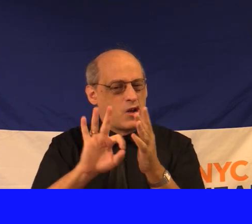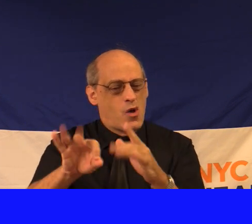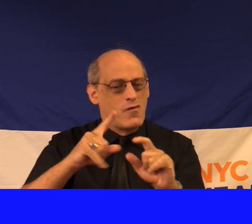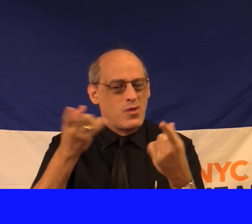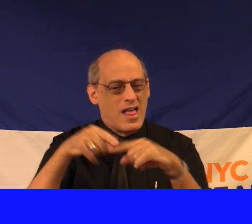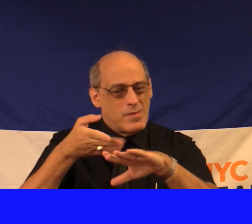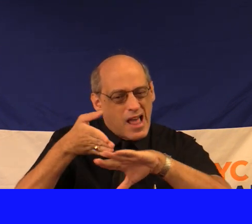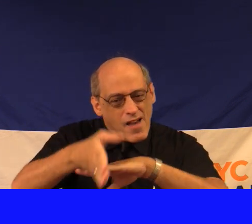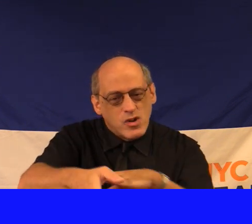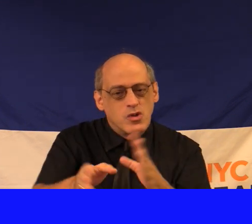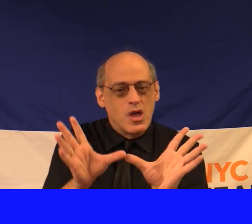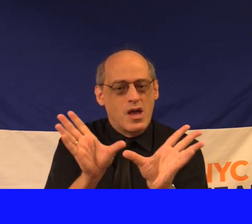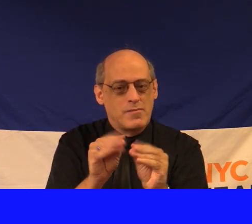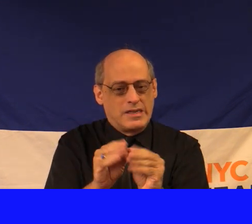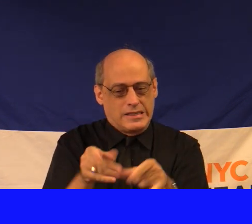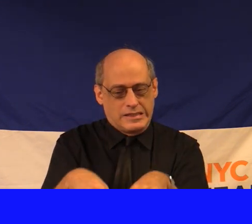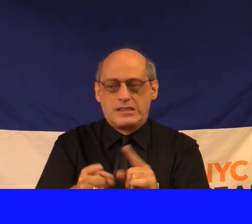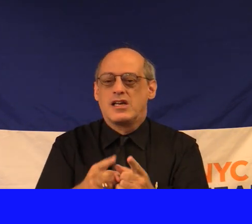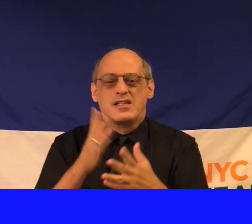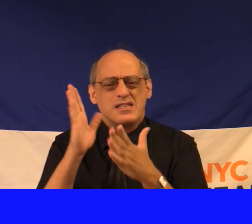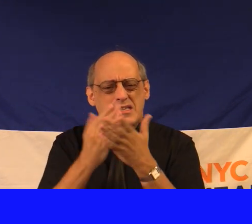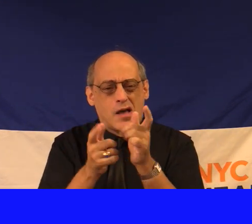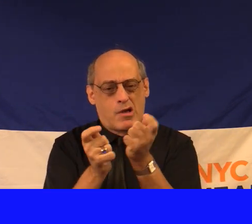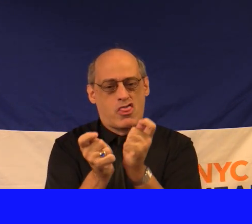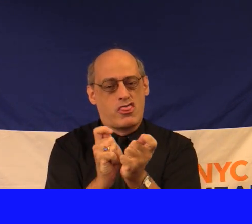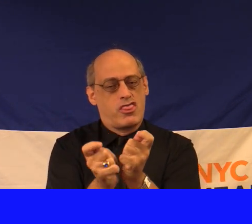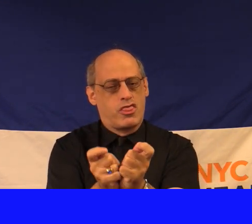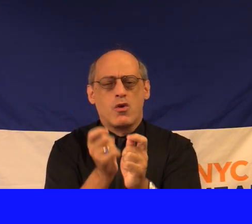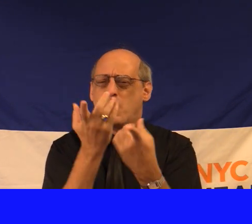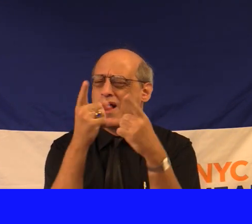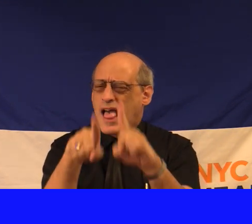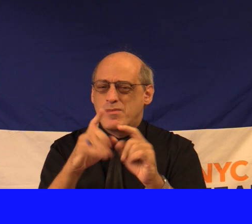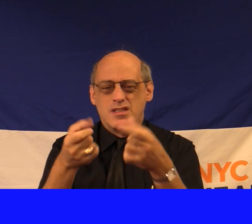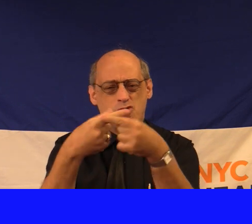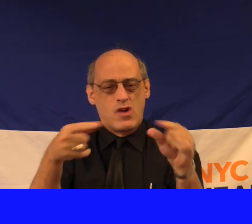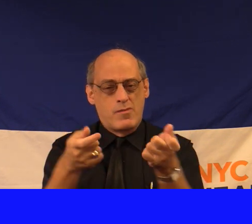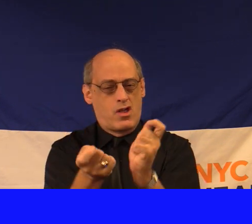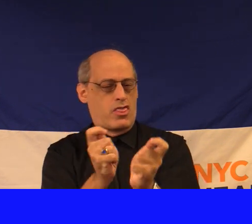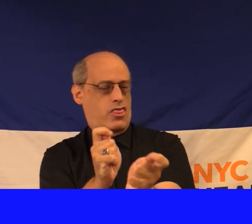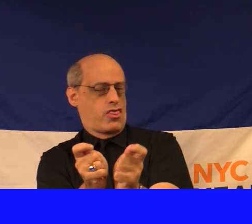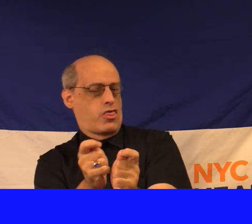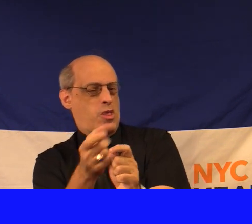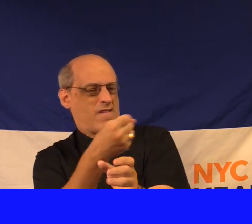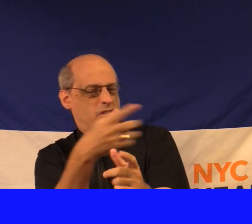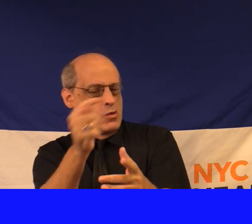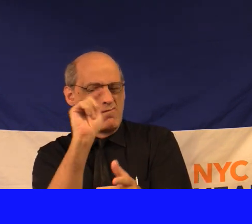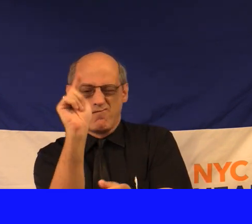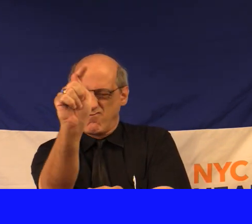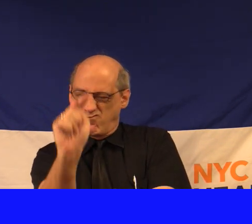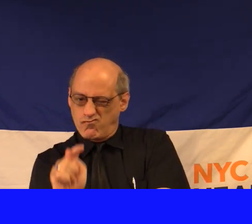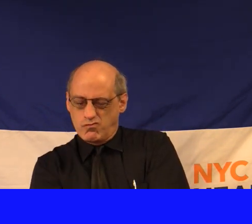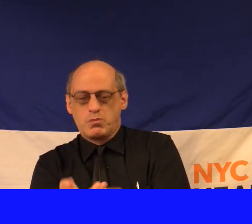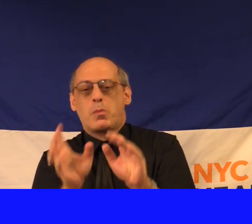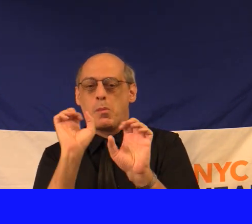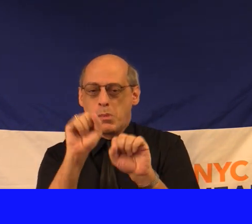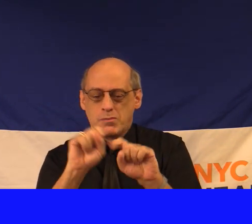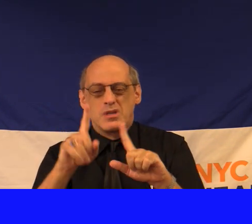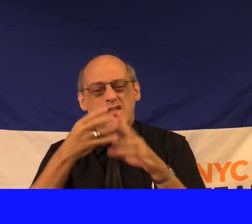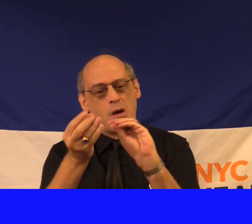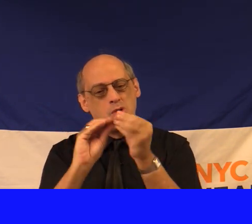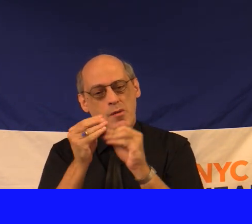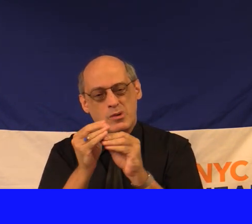meeting. There may be some minor changes in grammatical sections, or some of the numbers